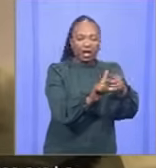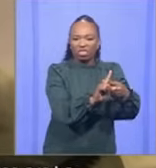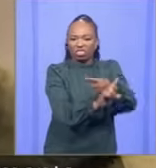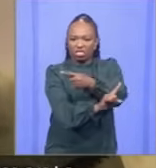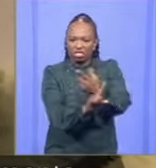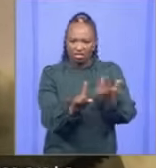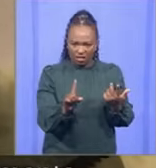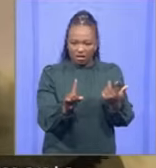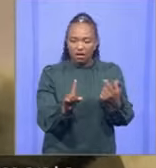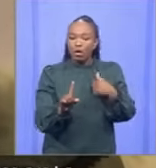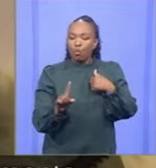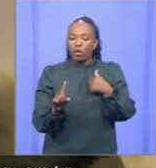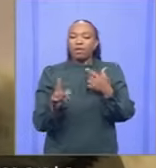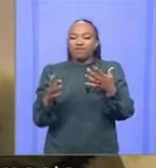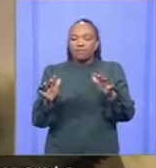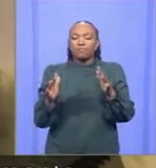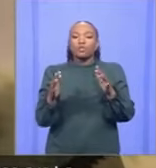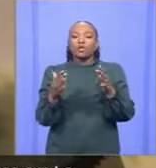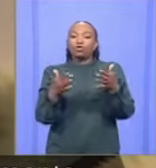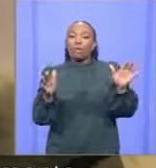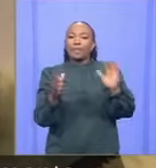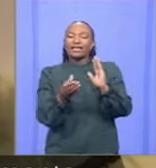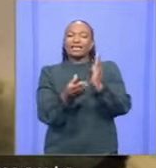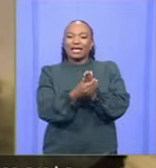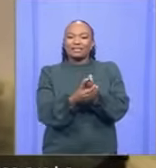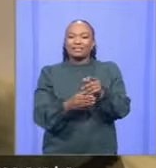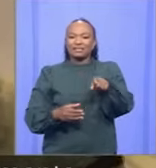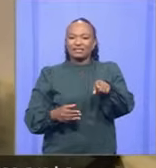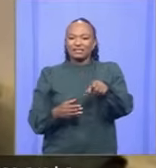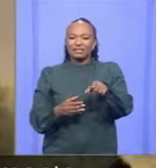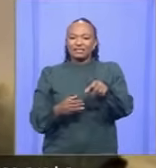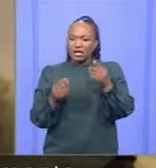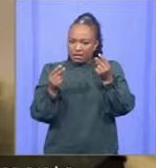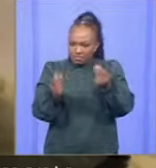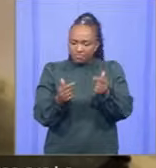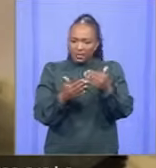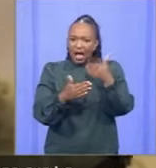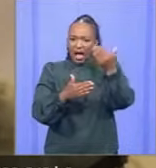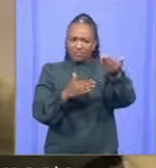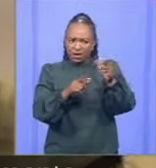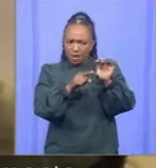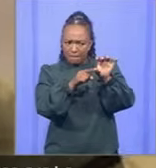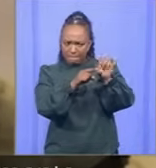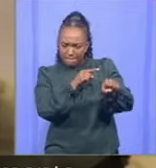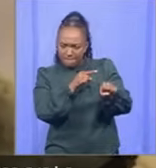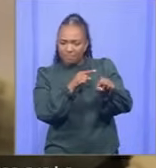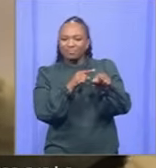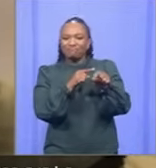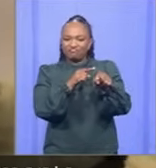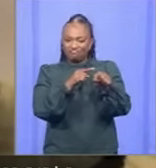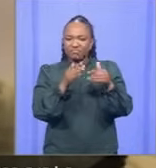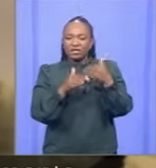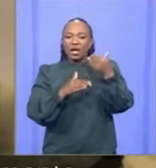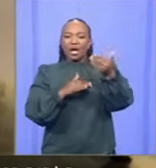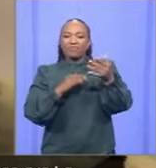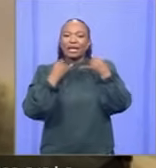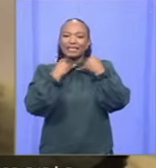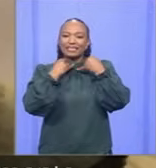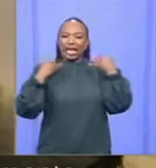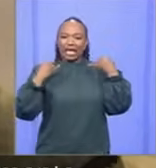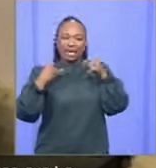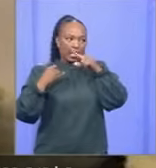we've opened up a case also with regards to this, and we opened up the case immediately after discovering this. And this is obviously after the deadline of the